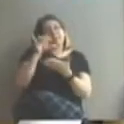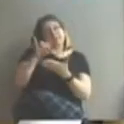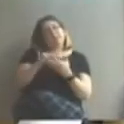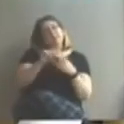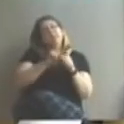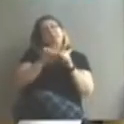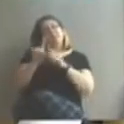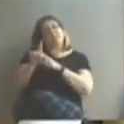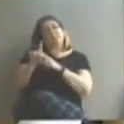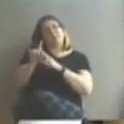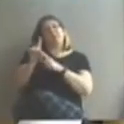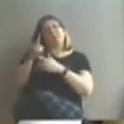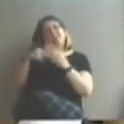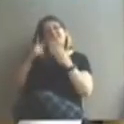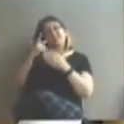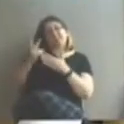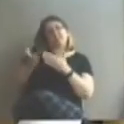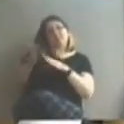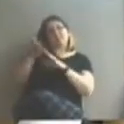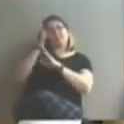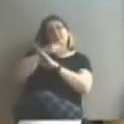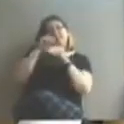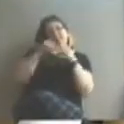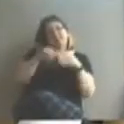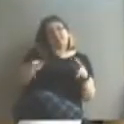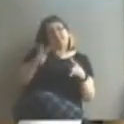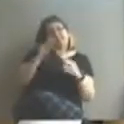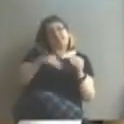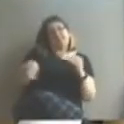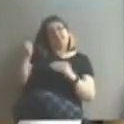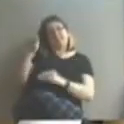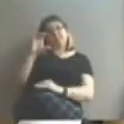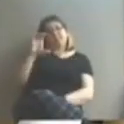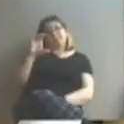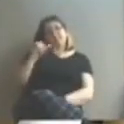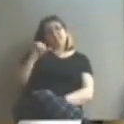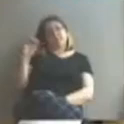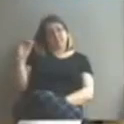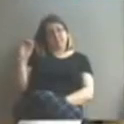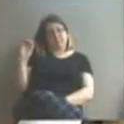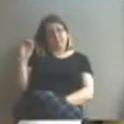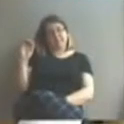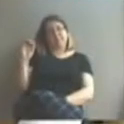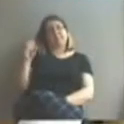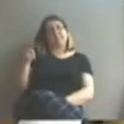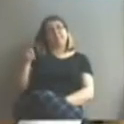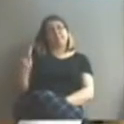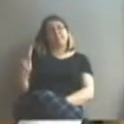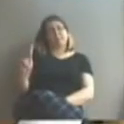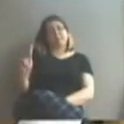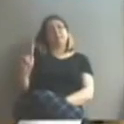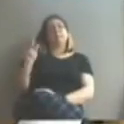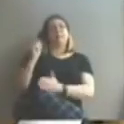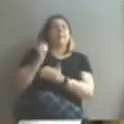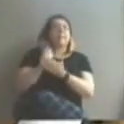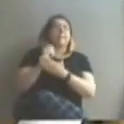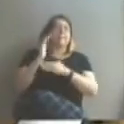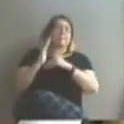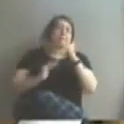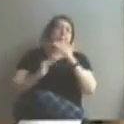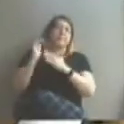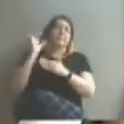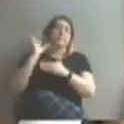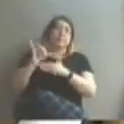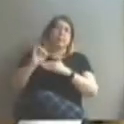a piece that you saw in the previous org chart being moved to the CAO as an opportunity to help build that